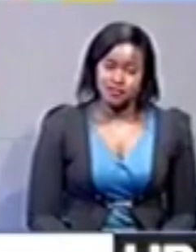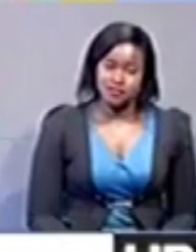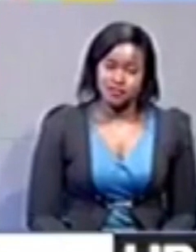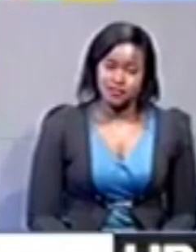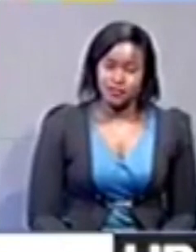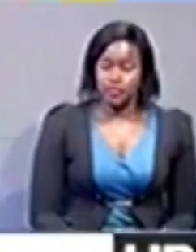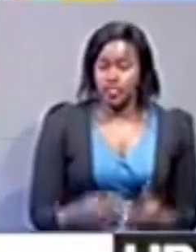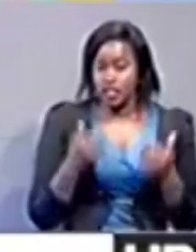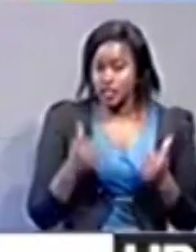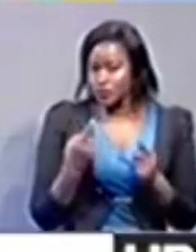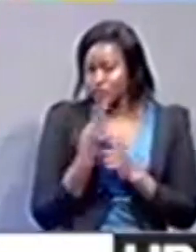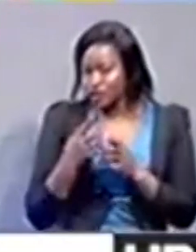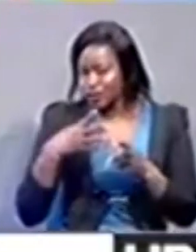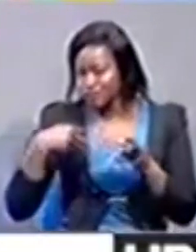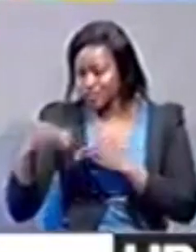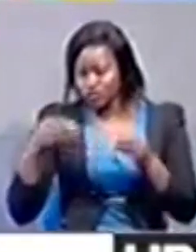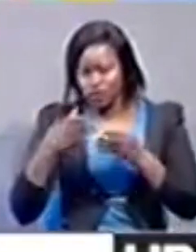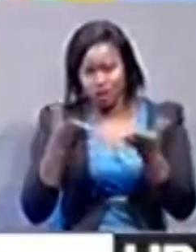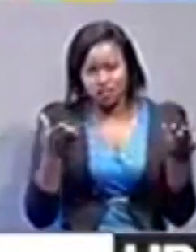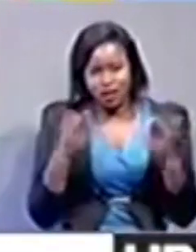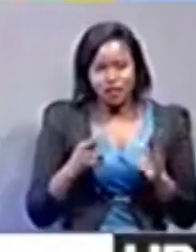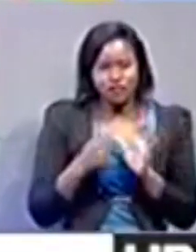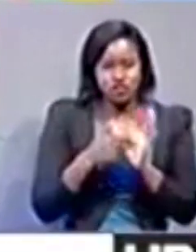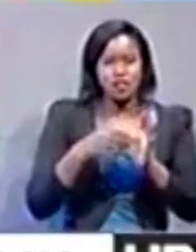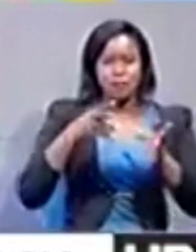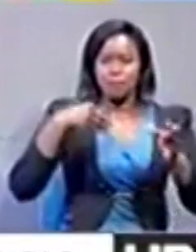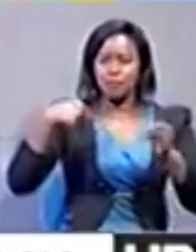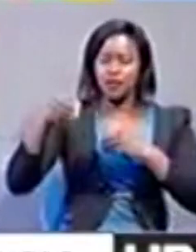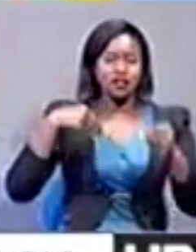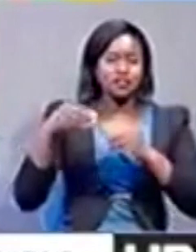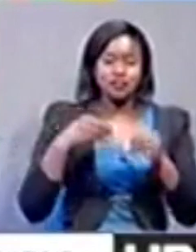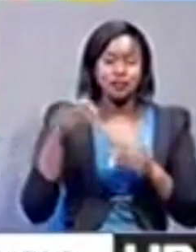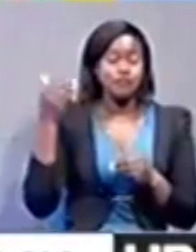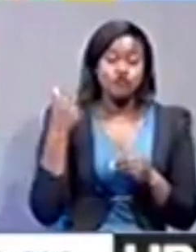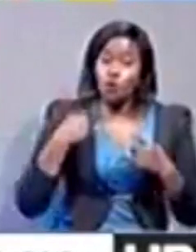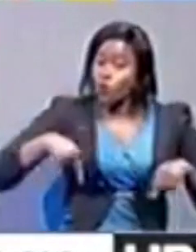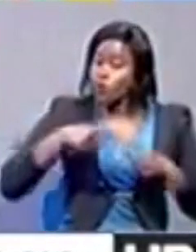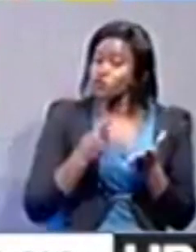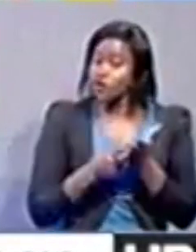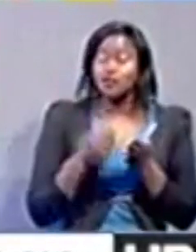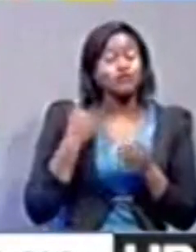The raw materials, some of the raw materials, like plastics. Plastics, we are not yet making plastics.